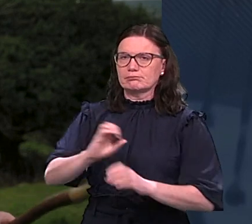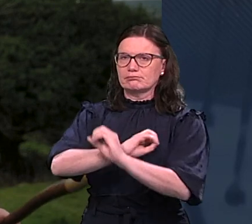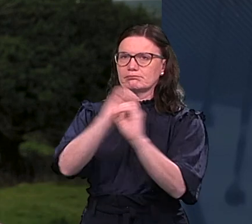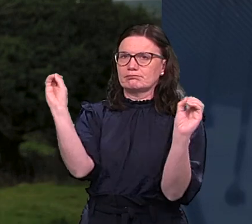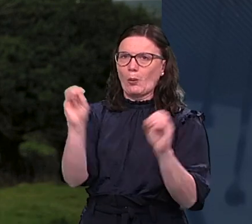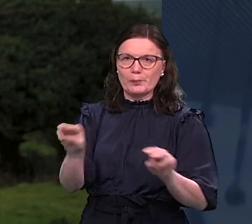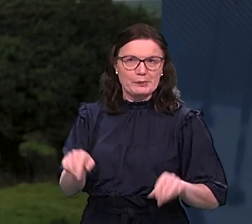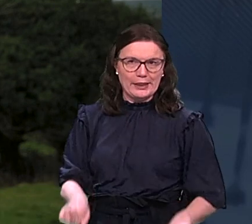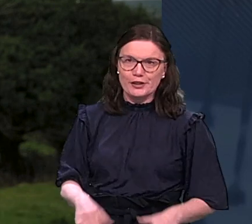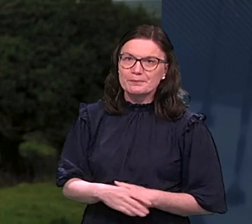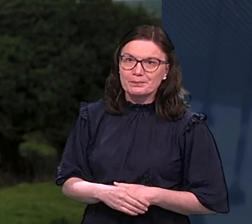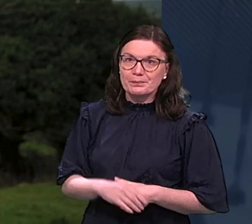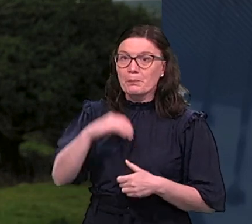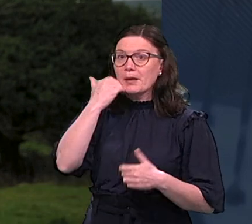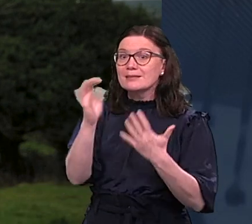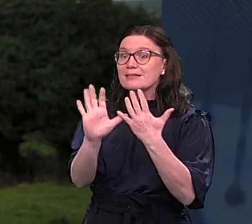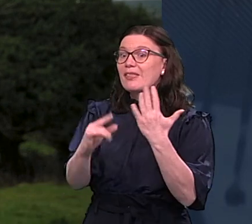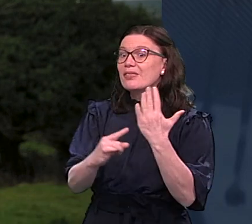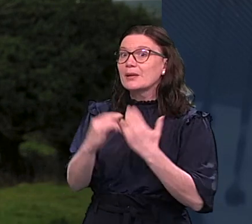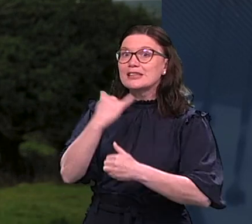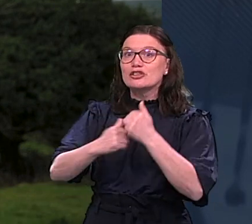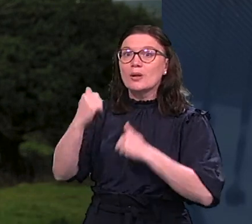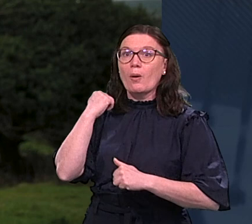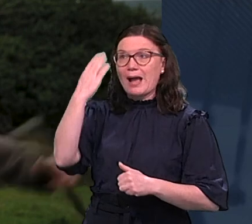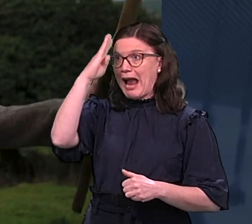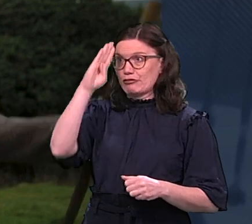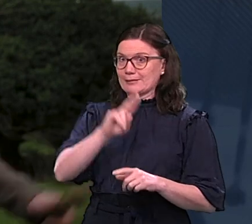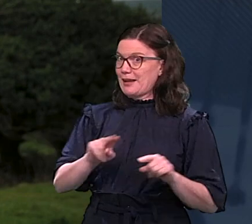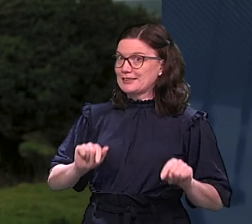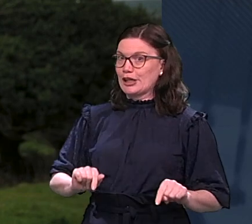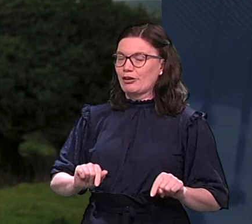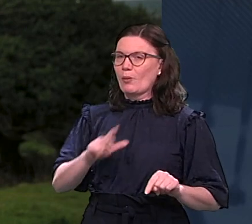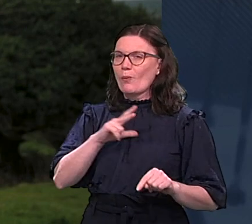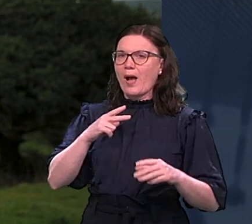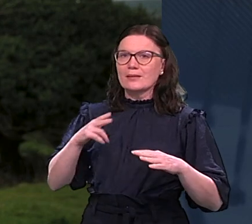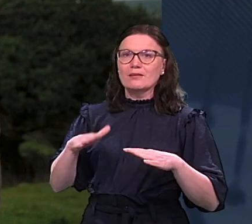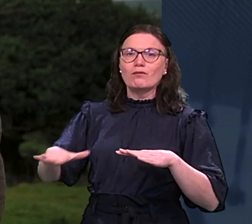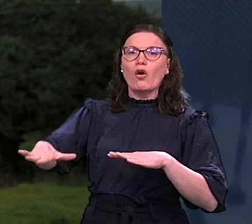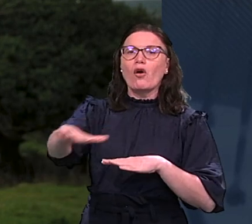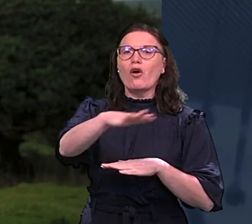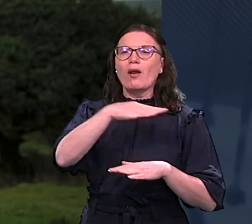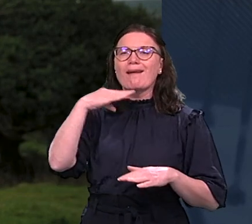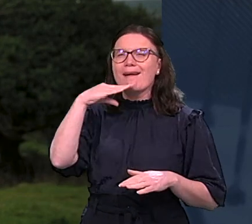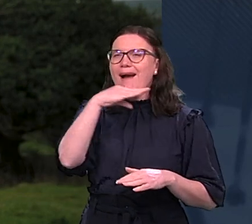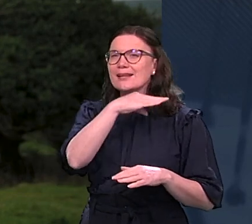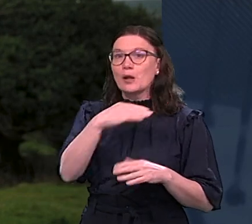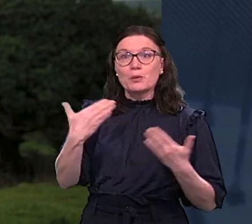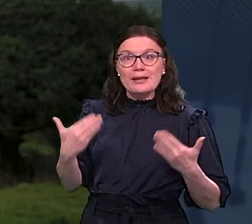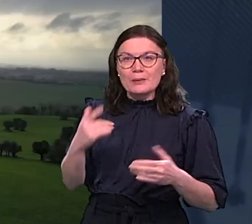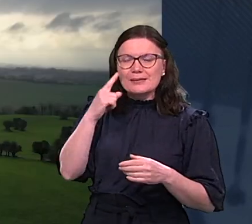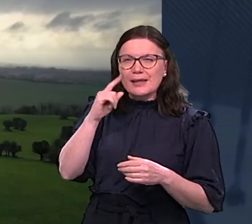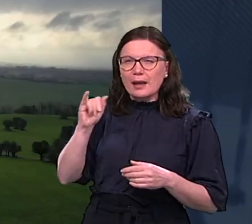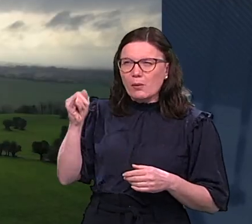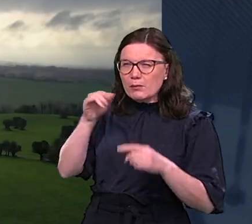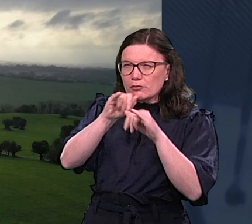people stood here. Because 10,000 years ago, there was no Ireland. It was the Ice Age. Behind me is the ridge that runs all the way